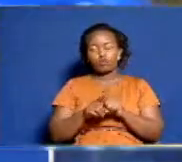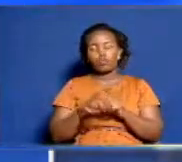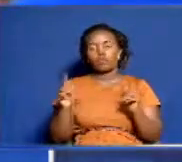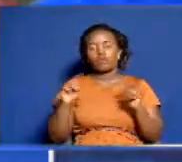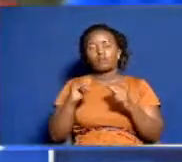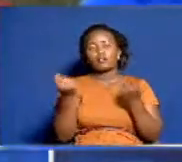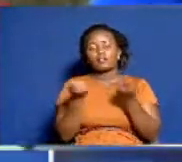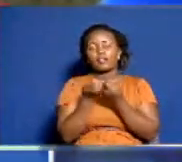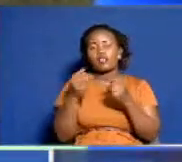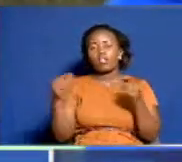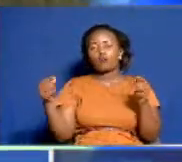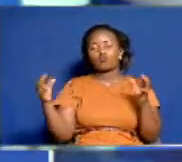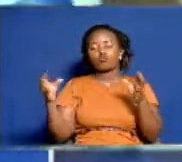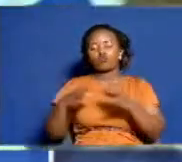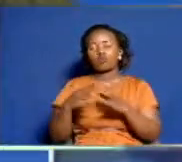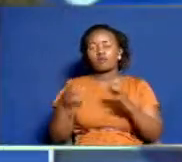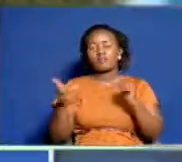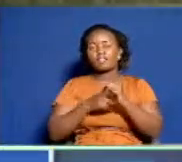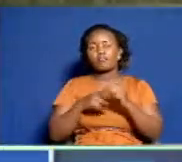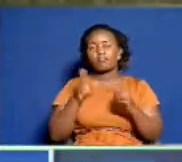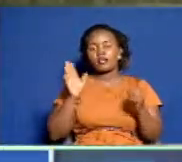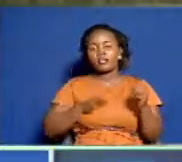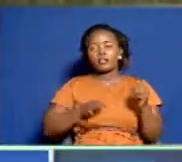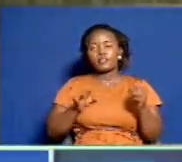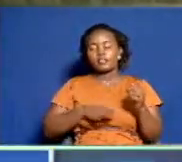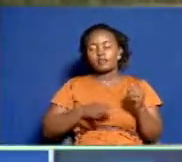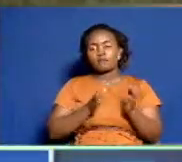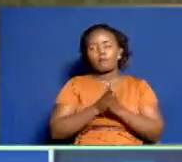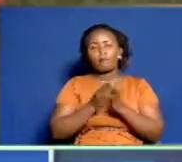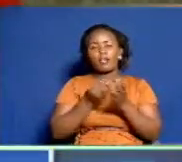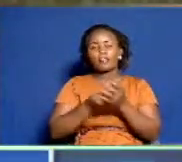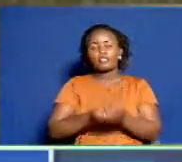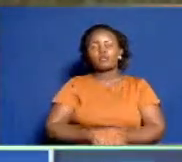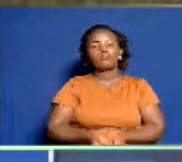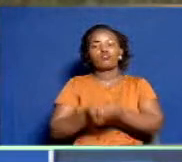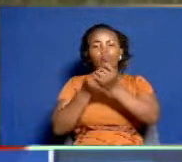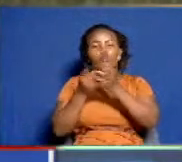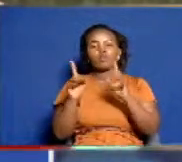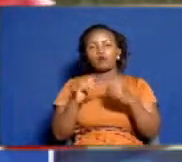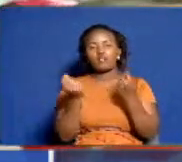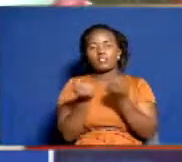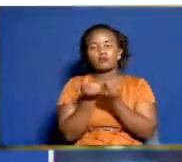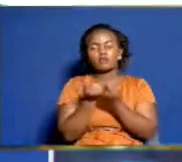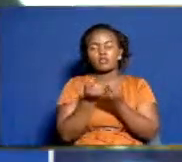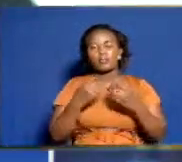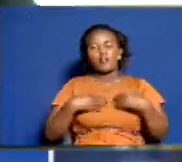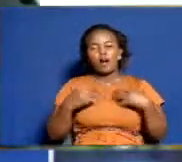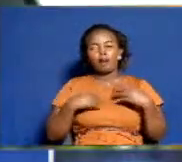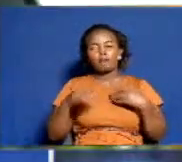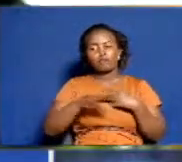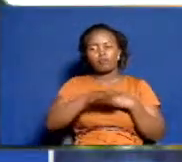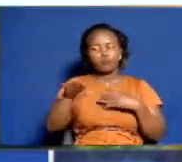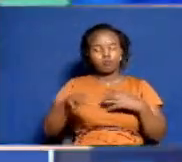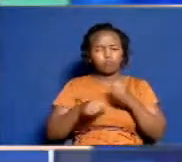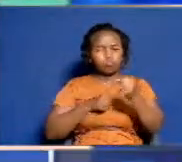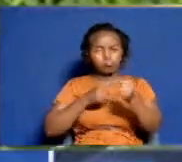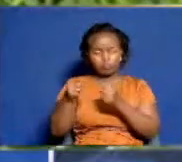Shujaa, the Rugby Sevens women's team Lionesses, volleyball team Malkia Strikers, boxers and taekwondo athletes are